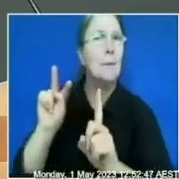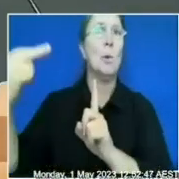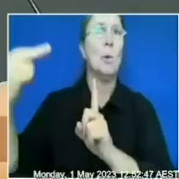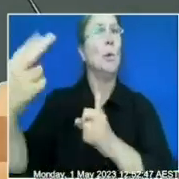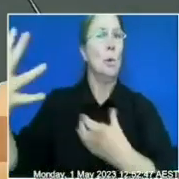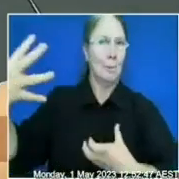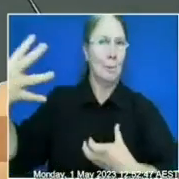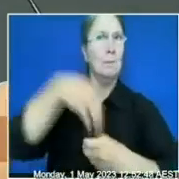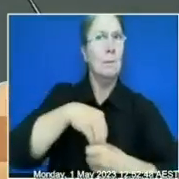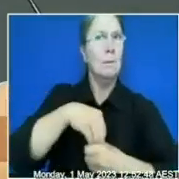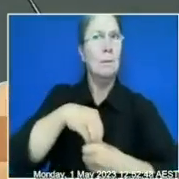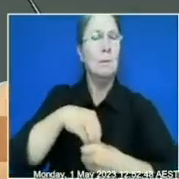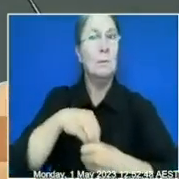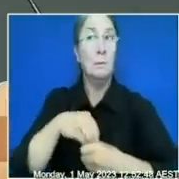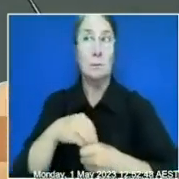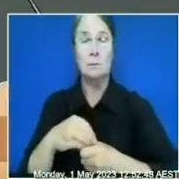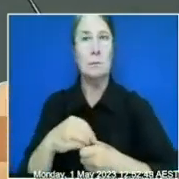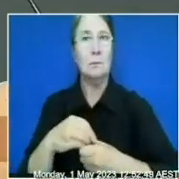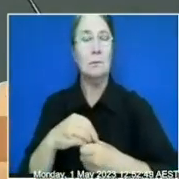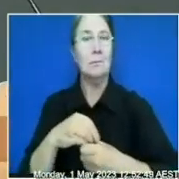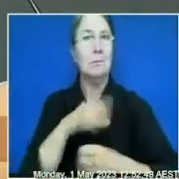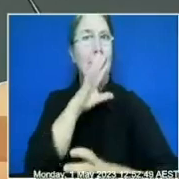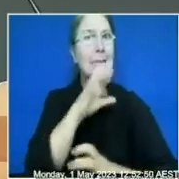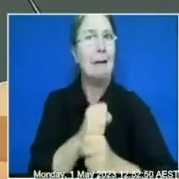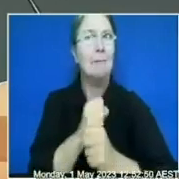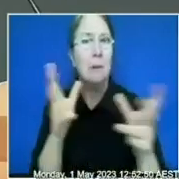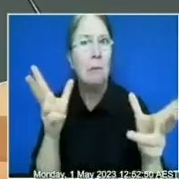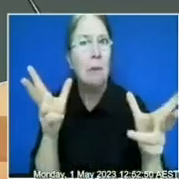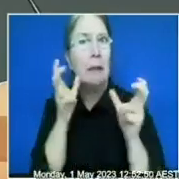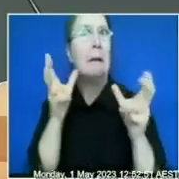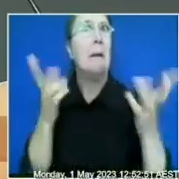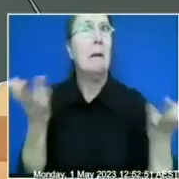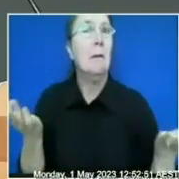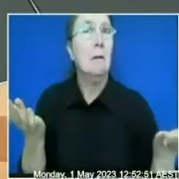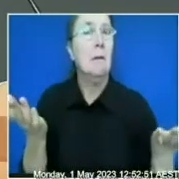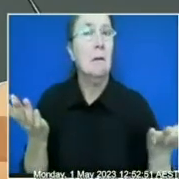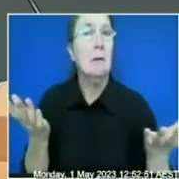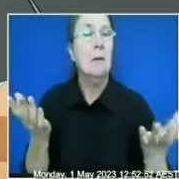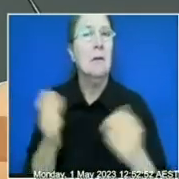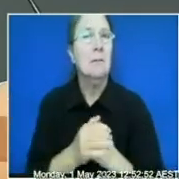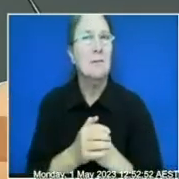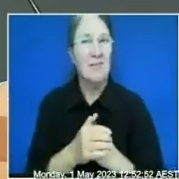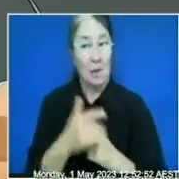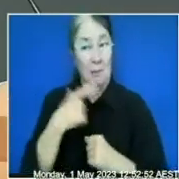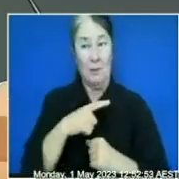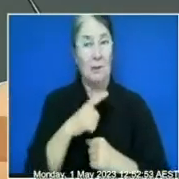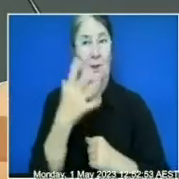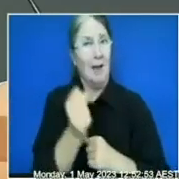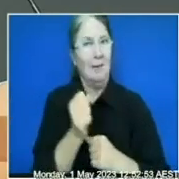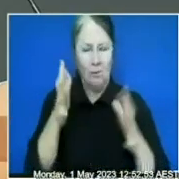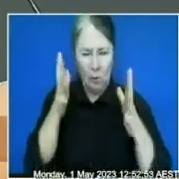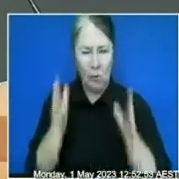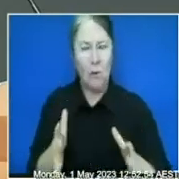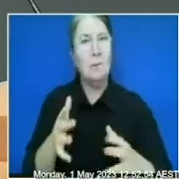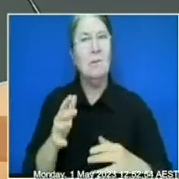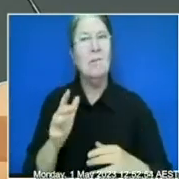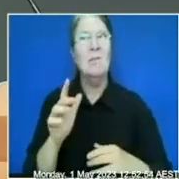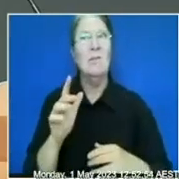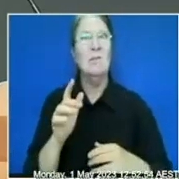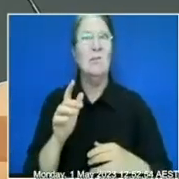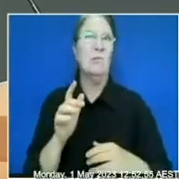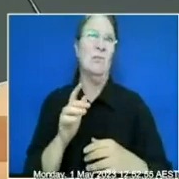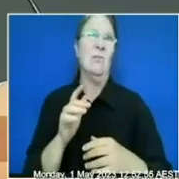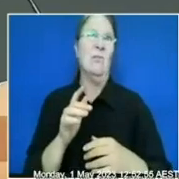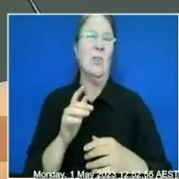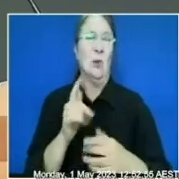health? Thank you for that question. I might just see, Ms. Williams, do you have any information about that point? So the independent review